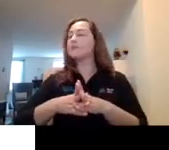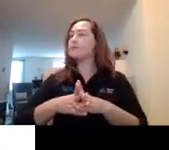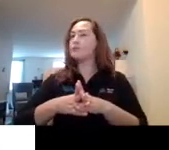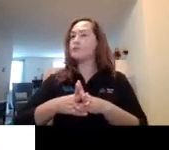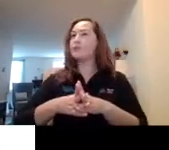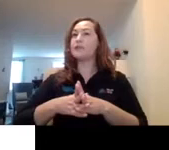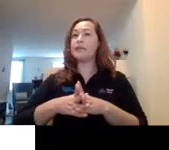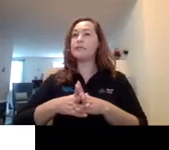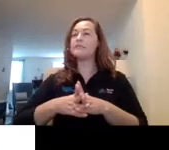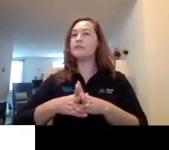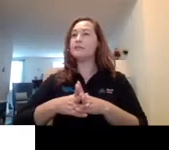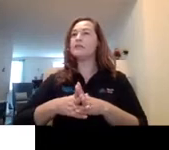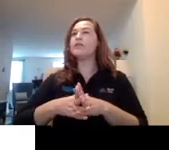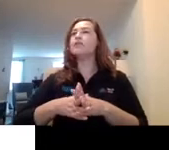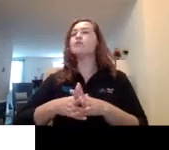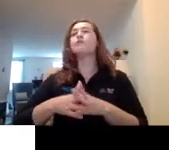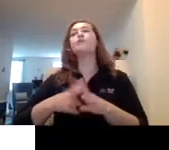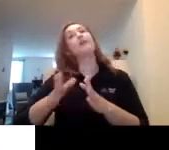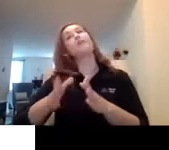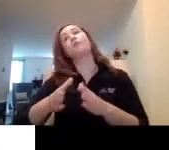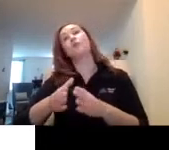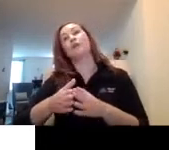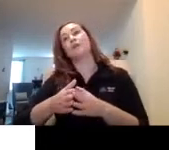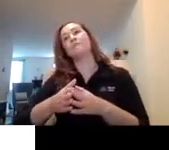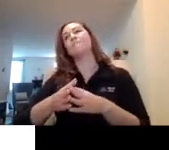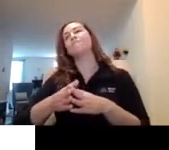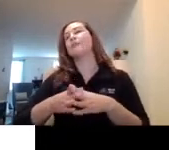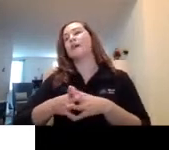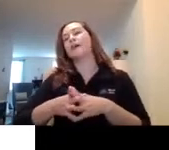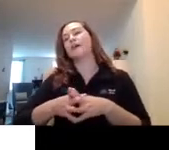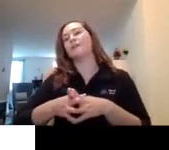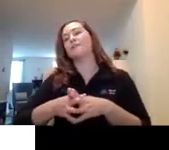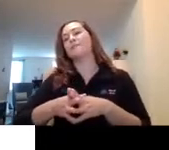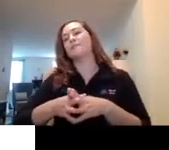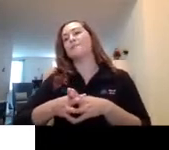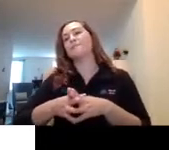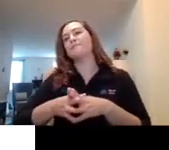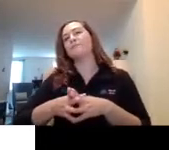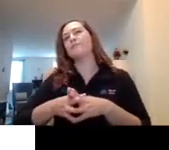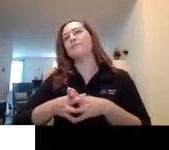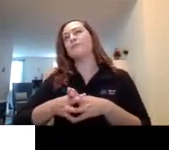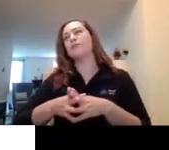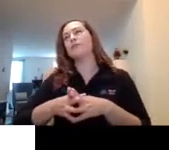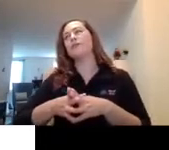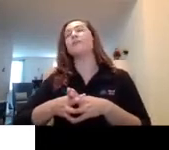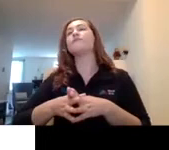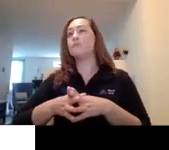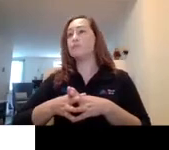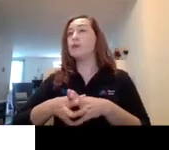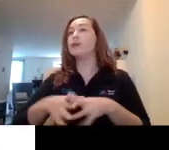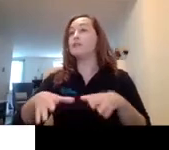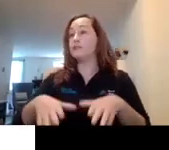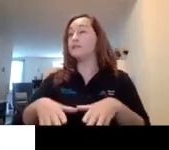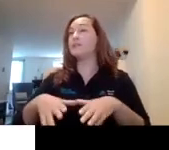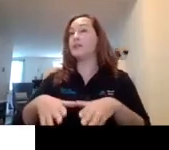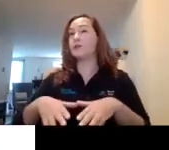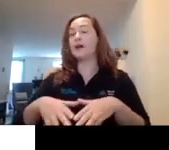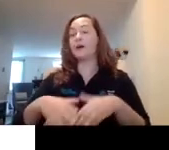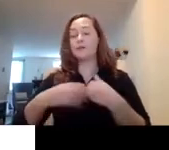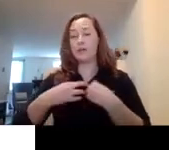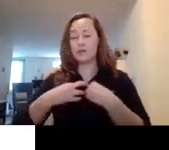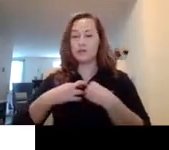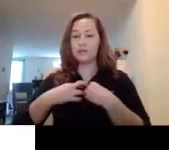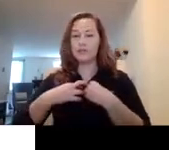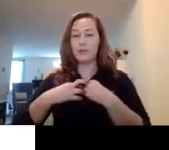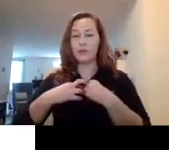mid 2019 to February Was it February? Yeah, February this year. I